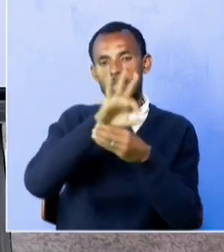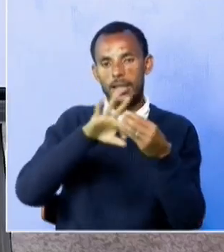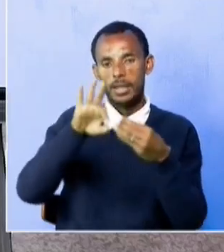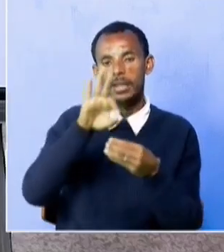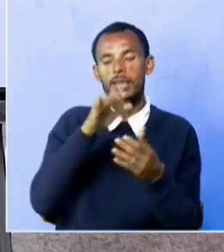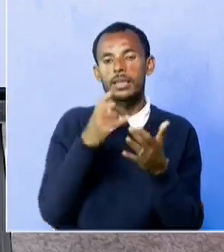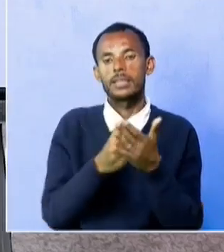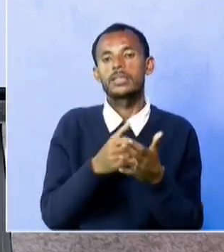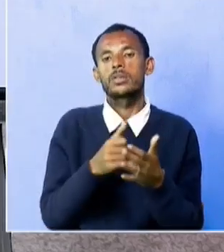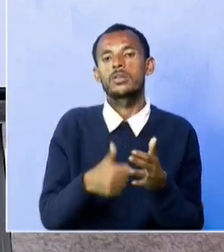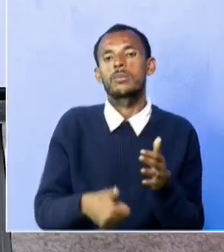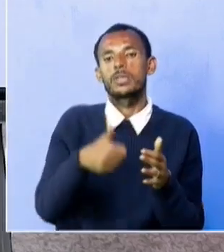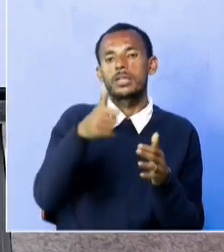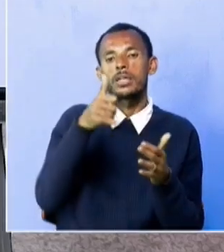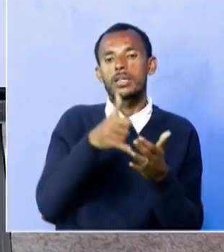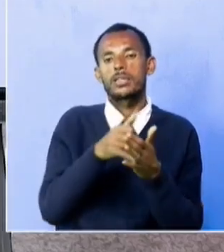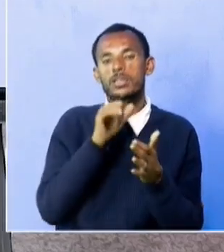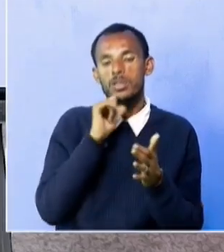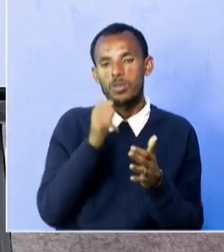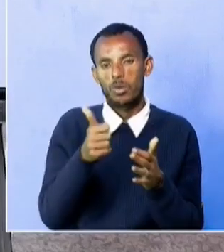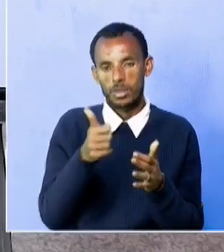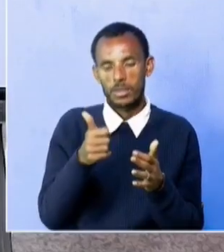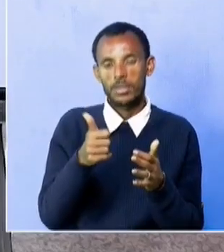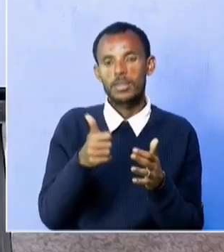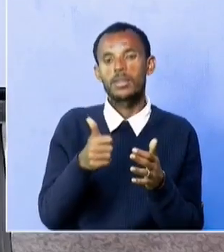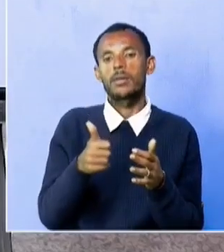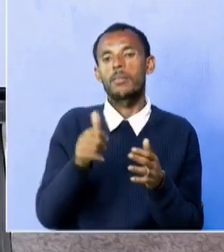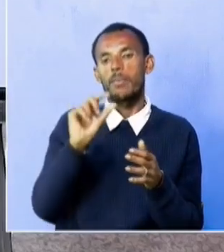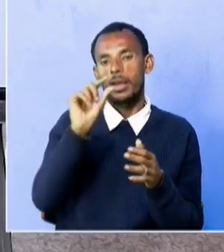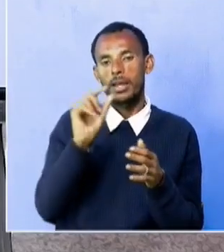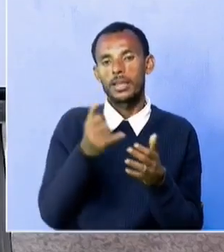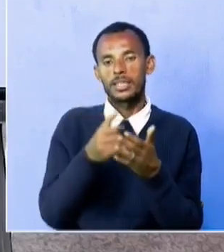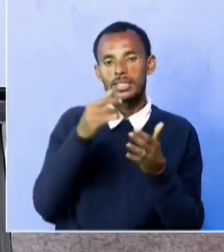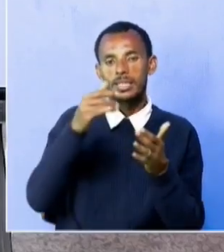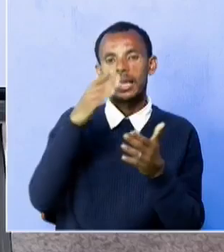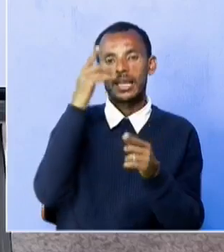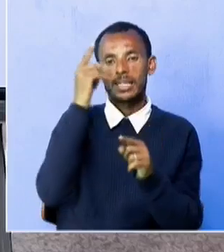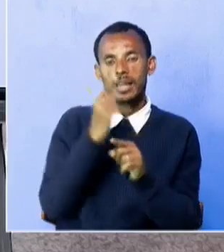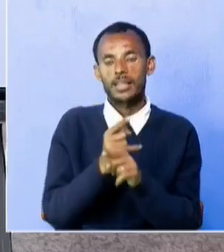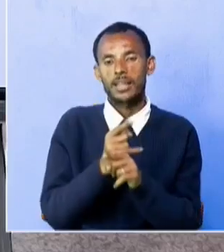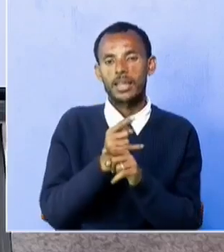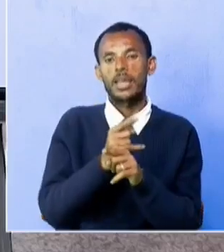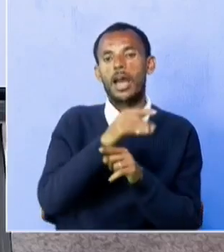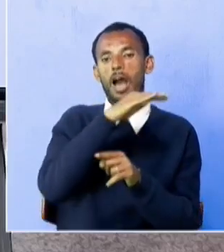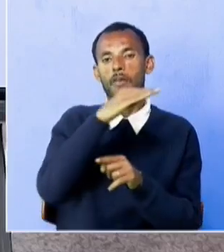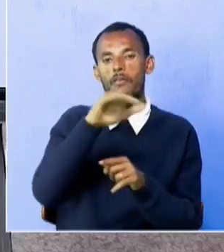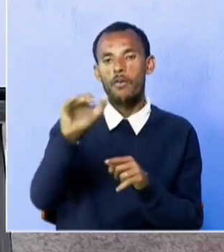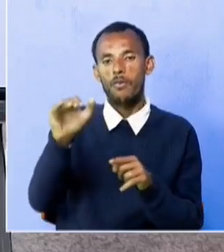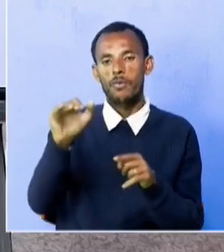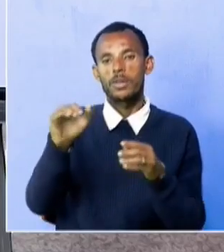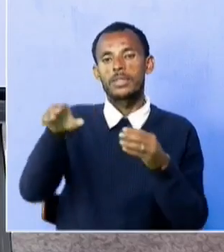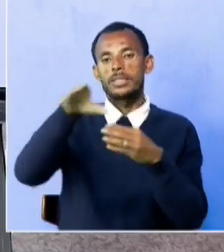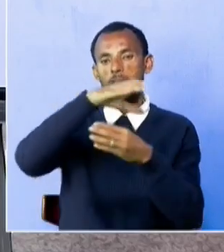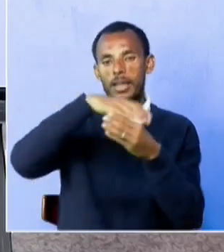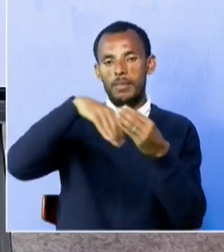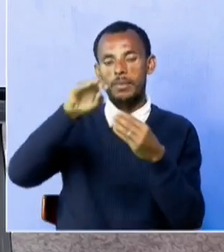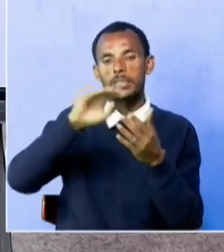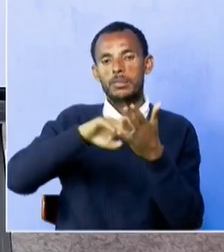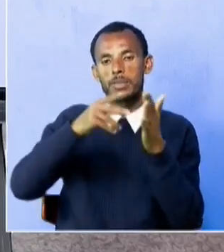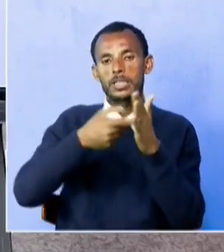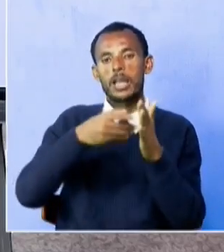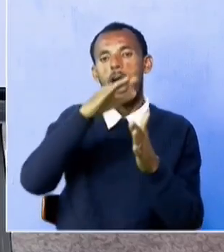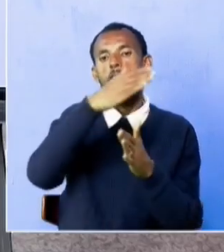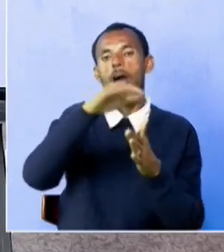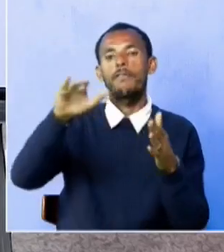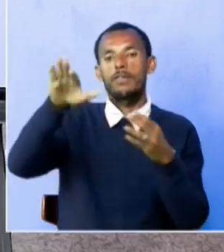major, it's not minor. An arc which is exactly half of the circumference is called semicircle, right?